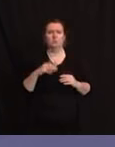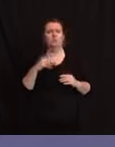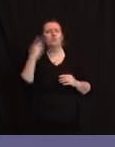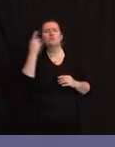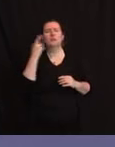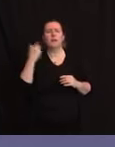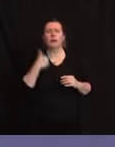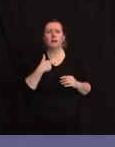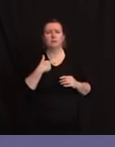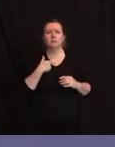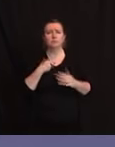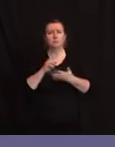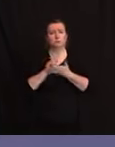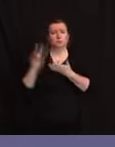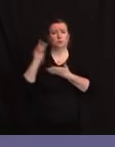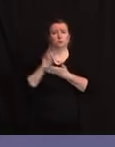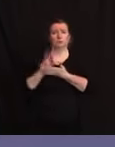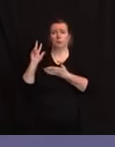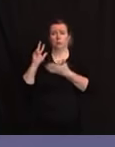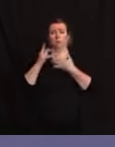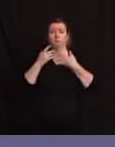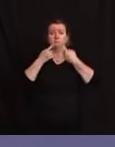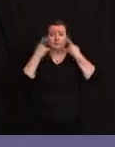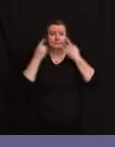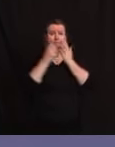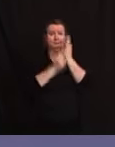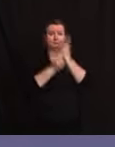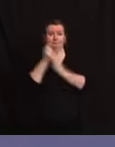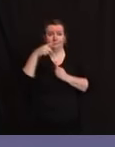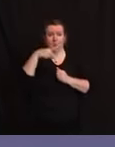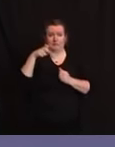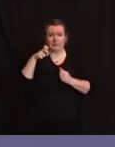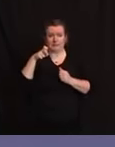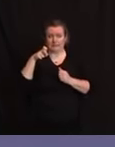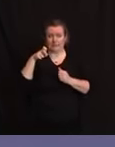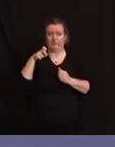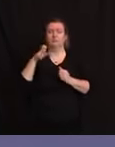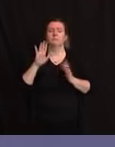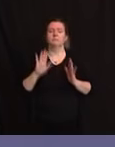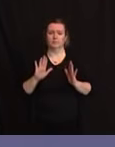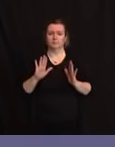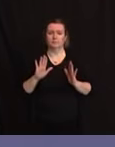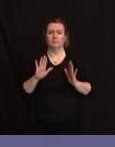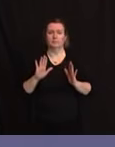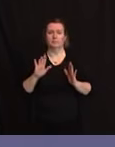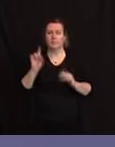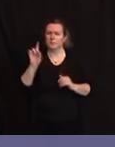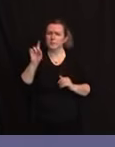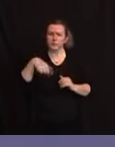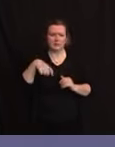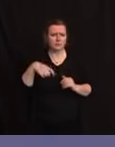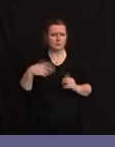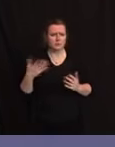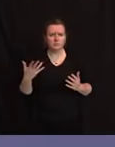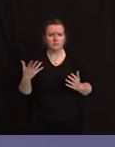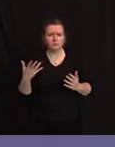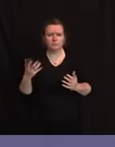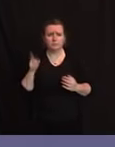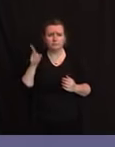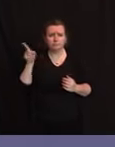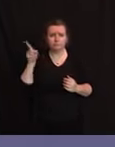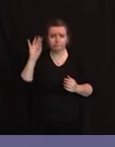that PPE, separate from ventilators, PPE was going to need to be sourced from a whole range